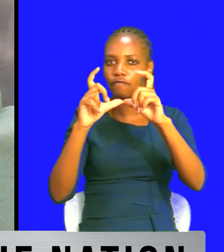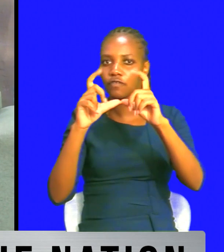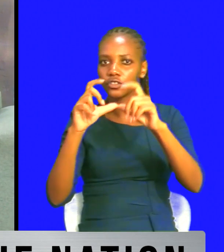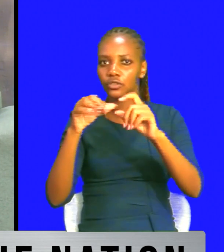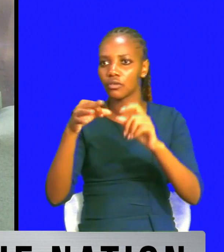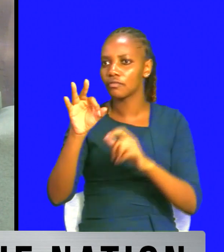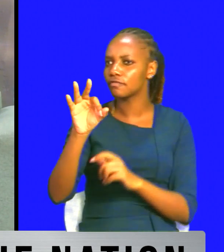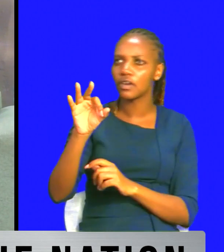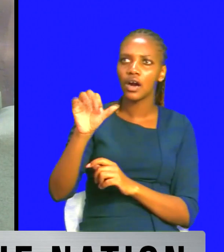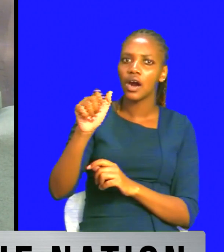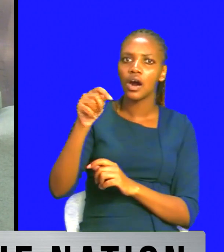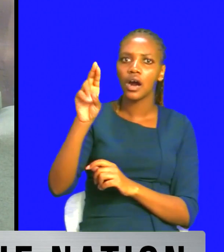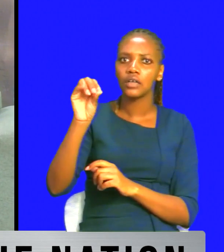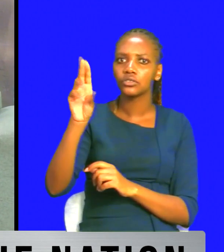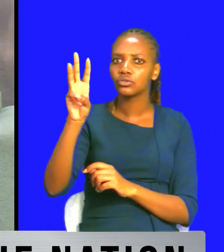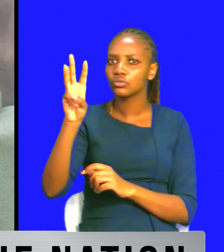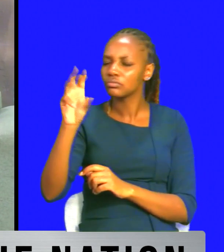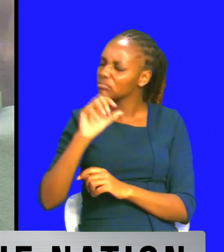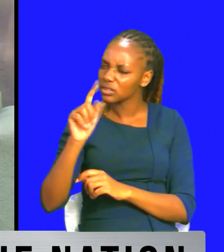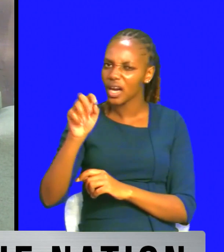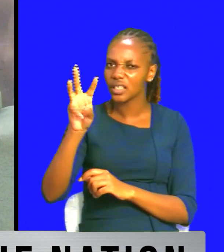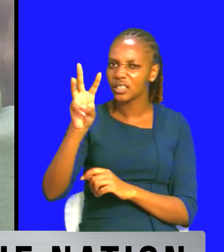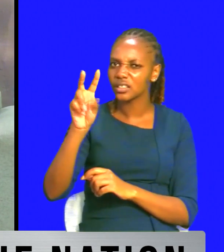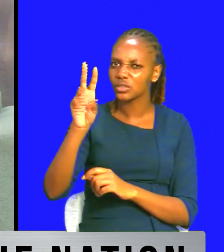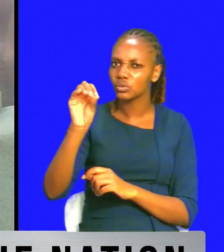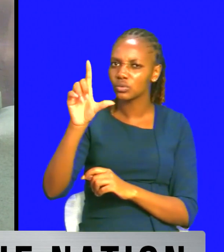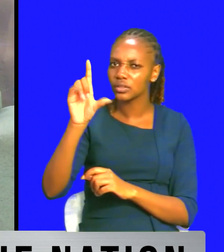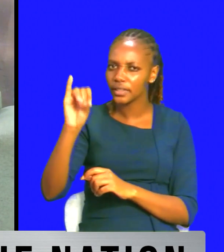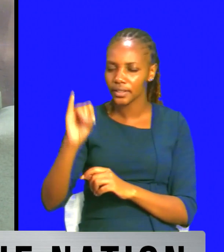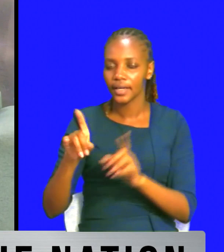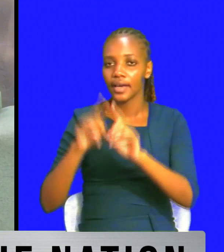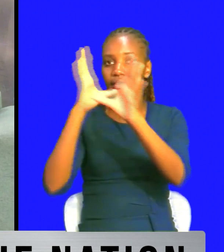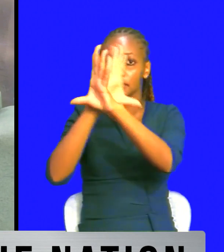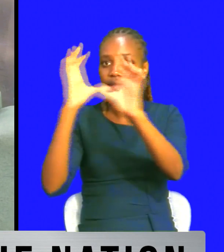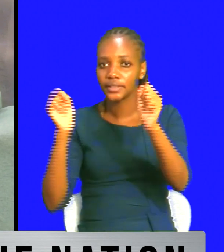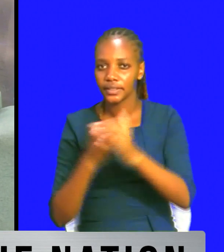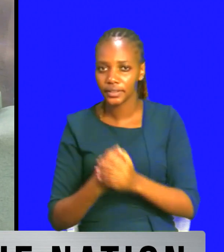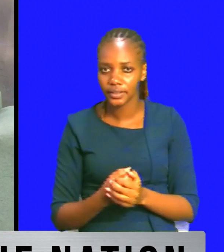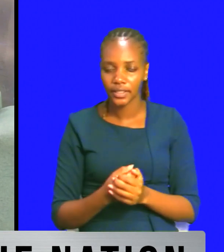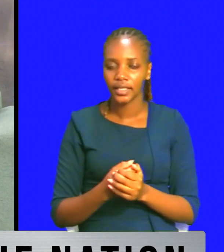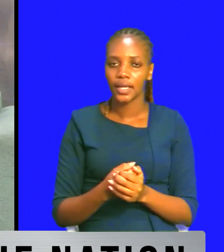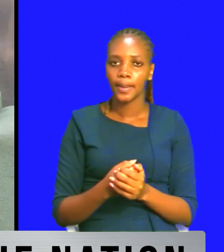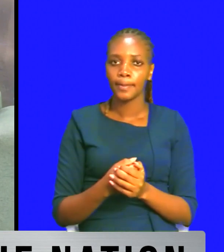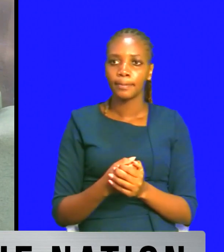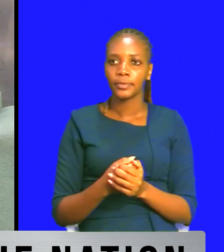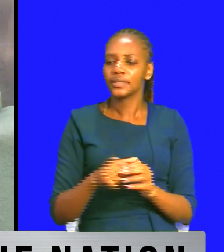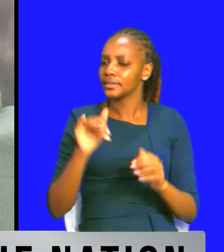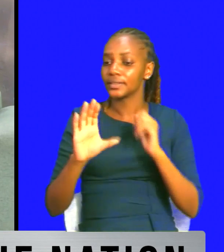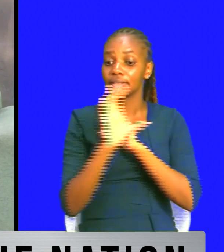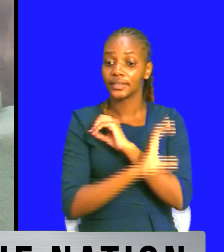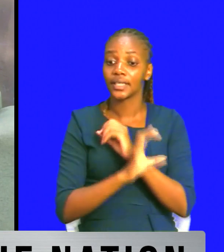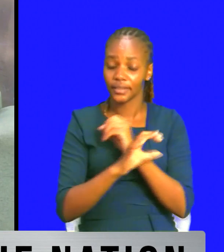Atwoli and the president, and people said that now this is the other one. It's really a country where we are